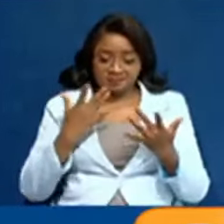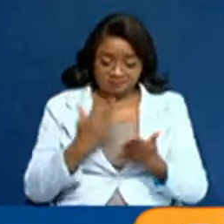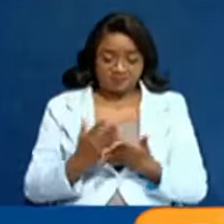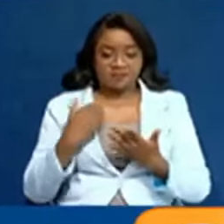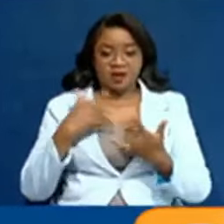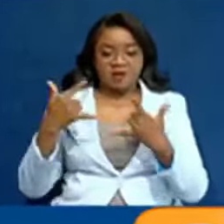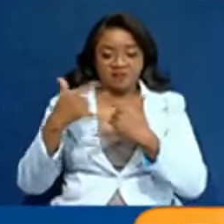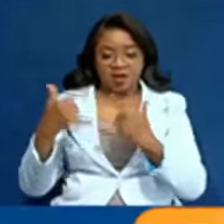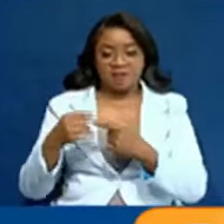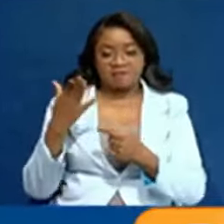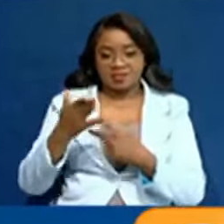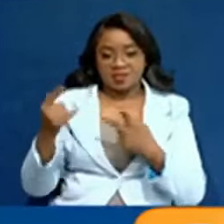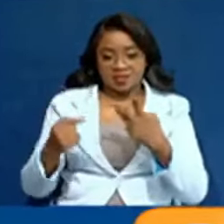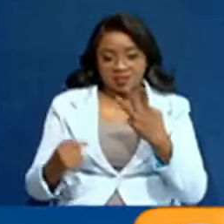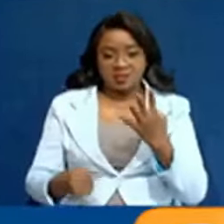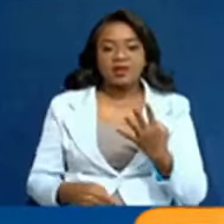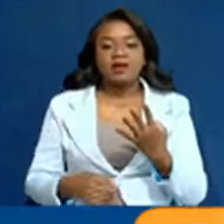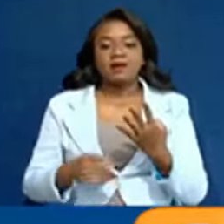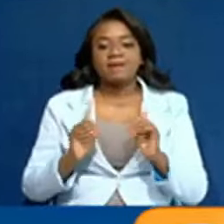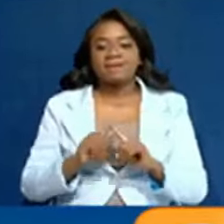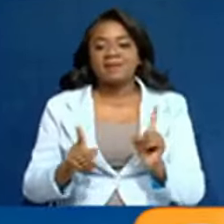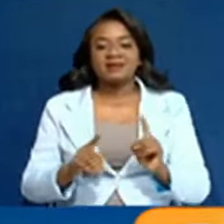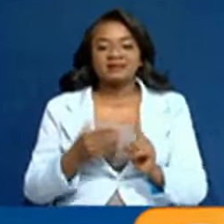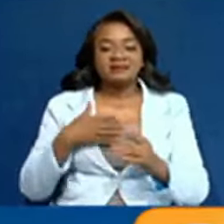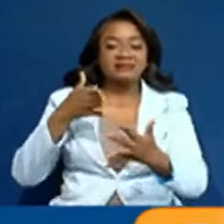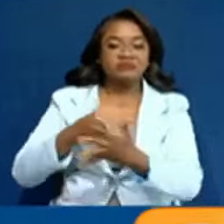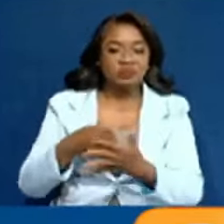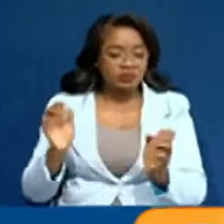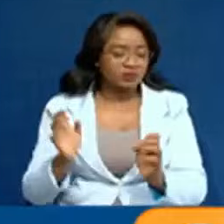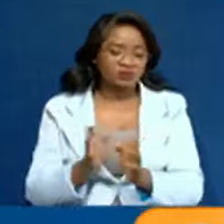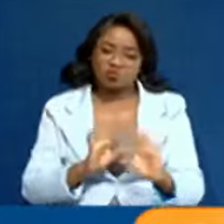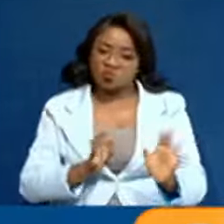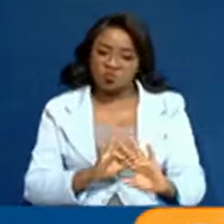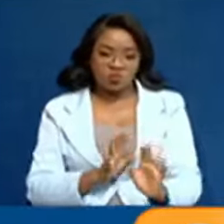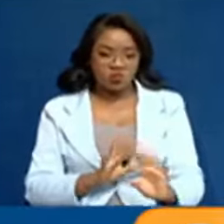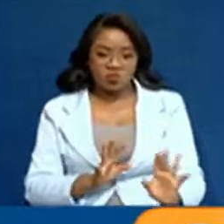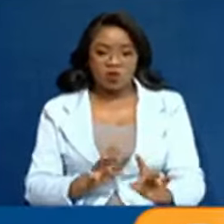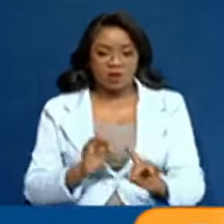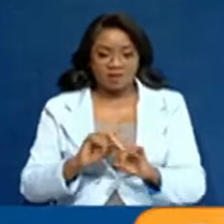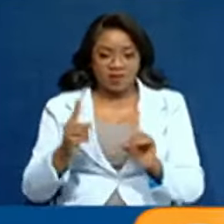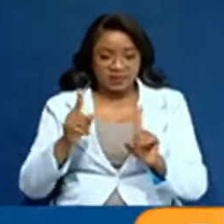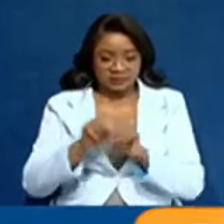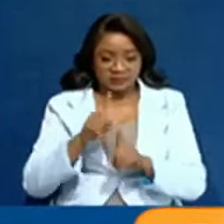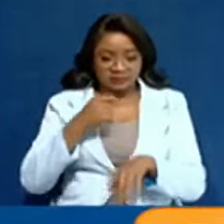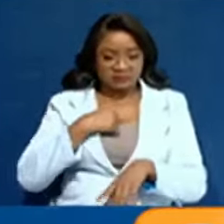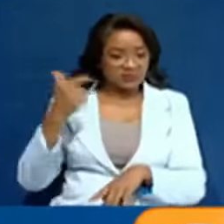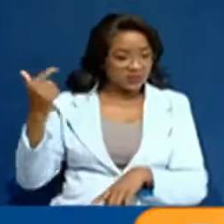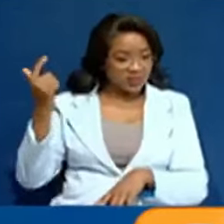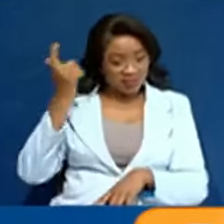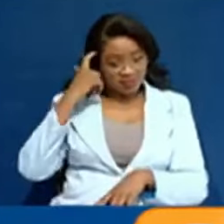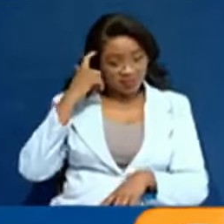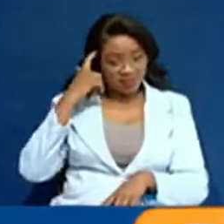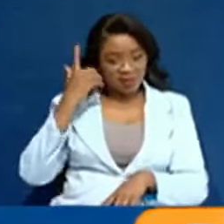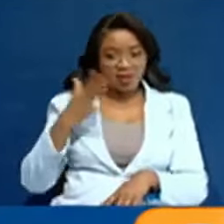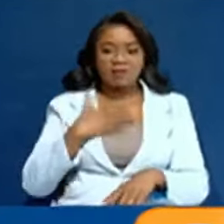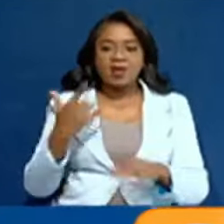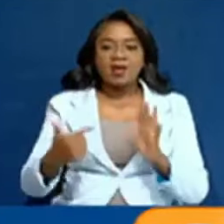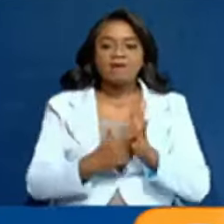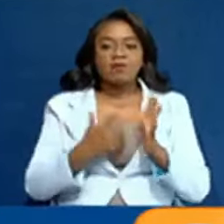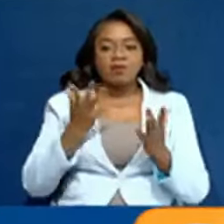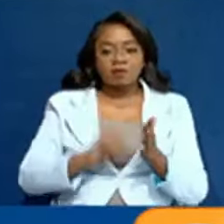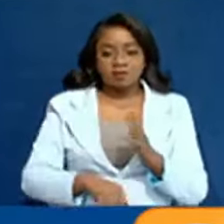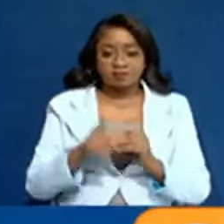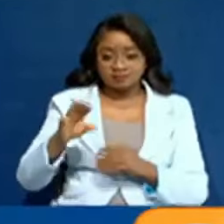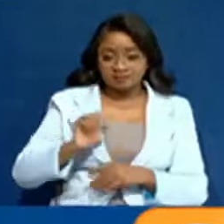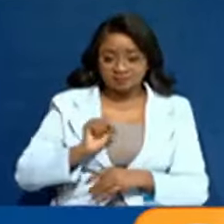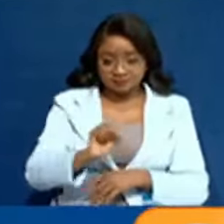of what is required in running and operating a city. But I think what I'm saying is that the Senate and